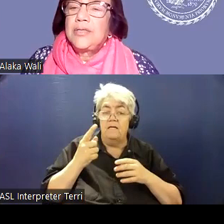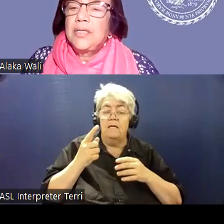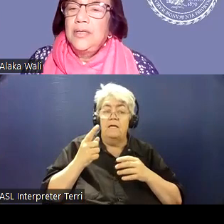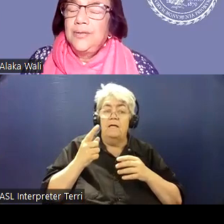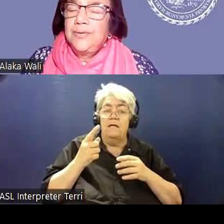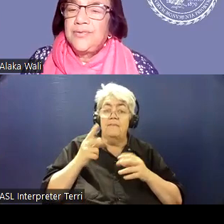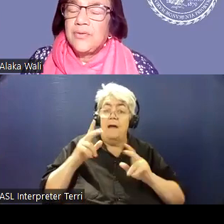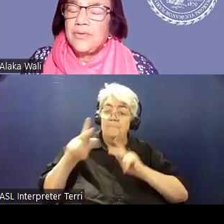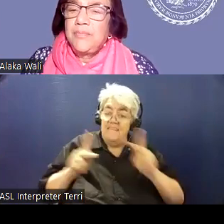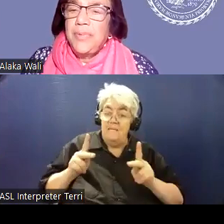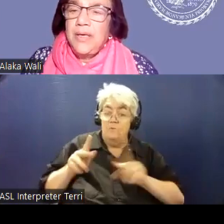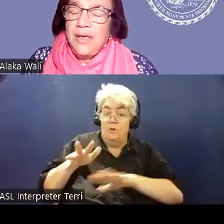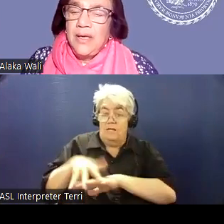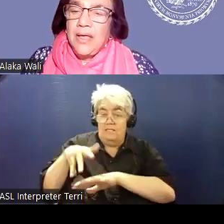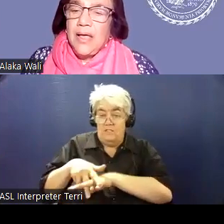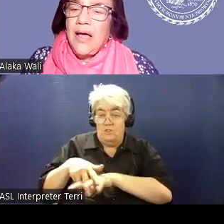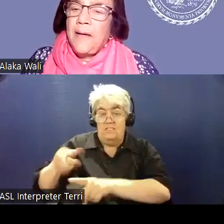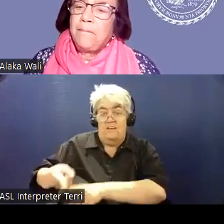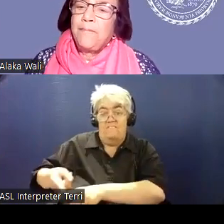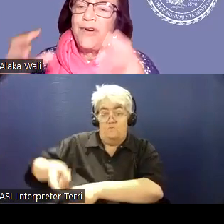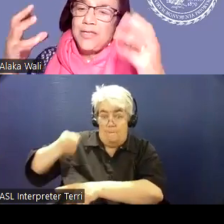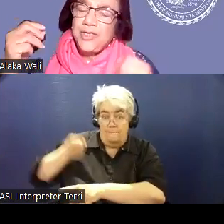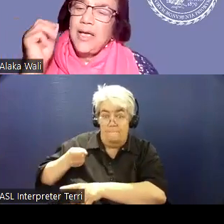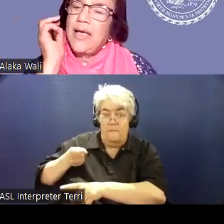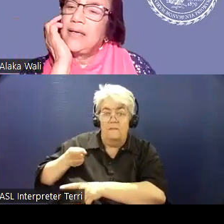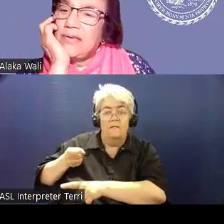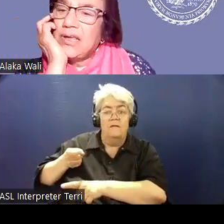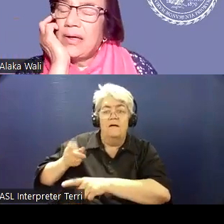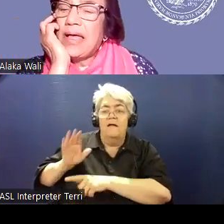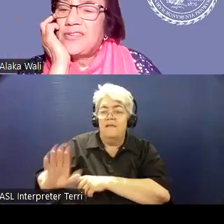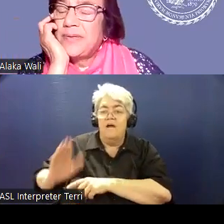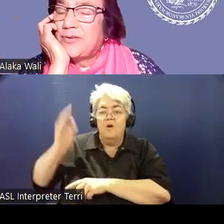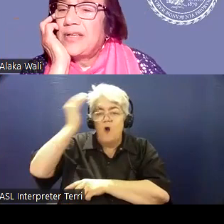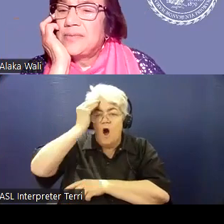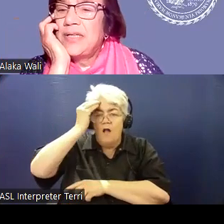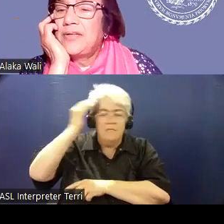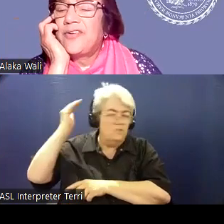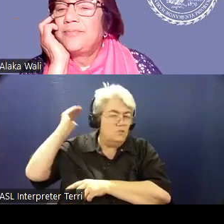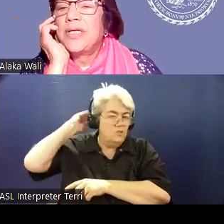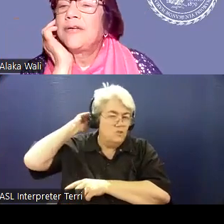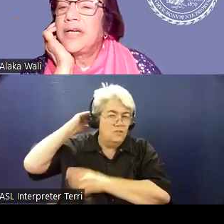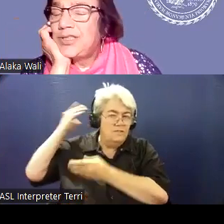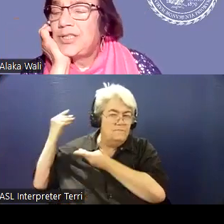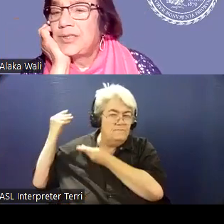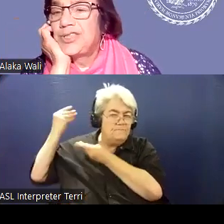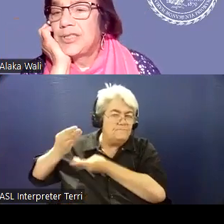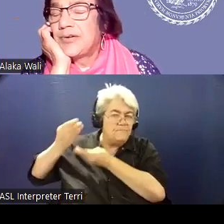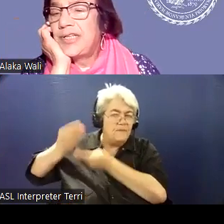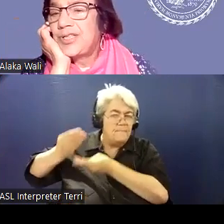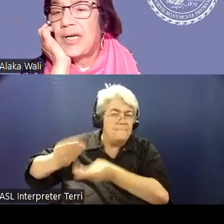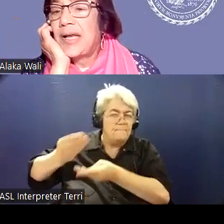knowledge continues to be rich and has been transmitted from generation